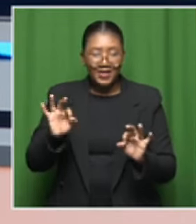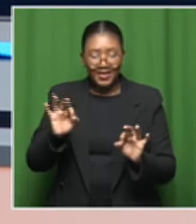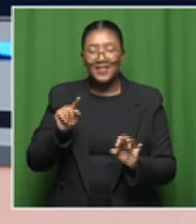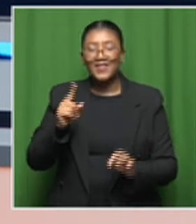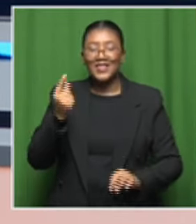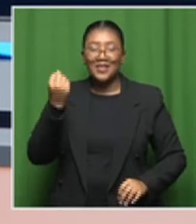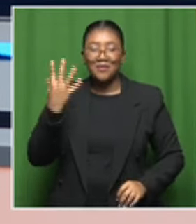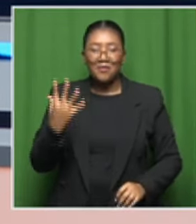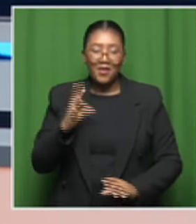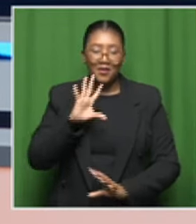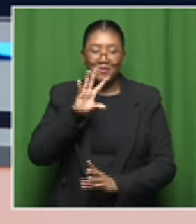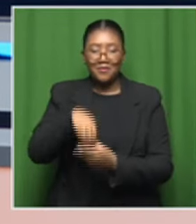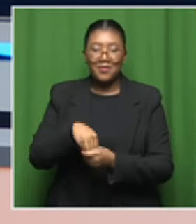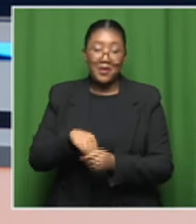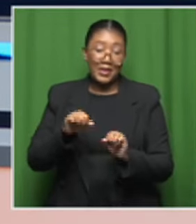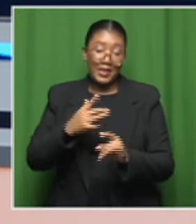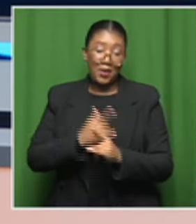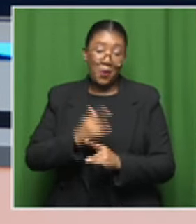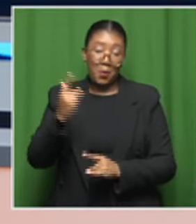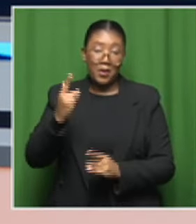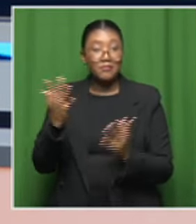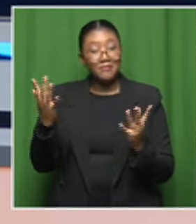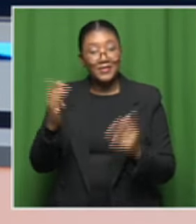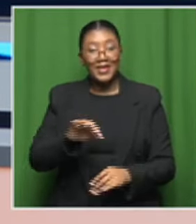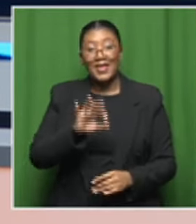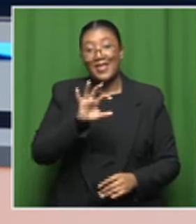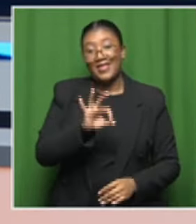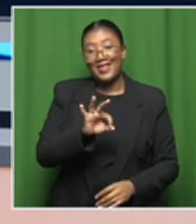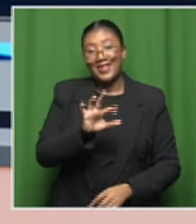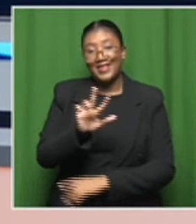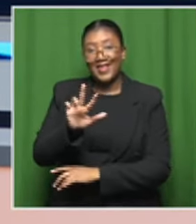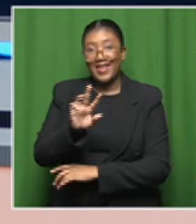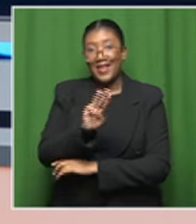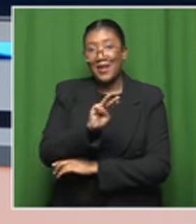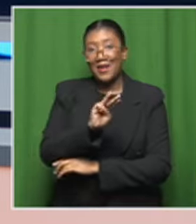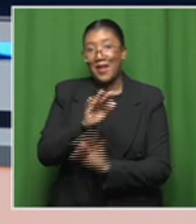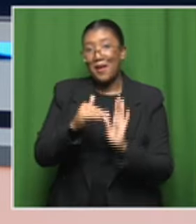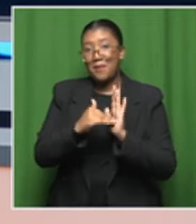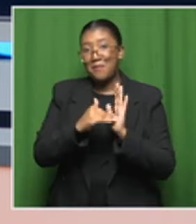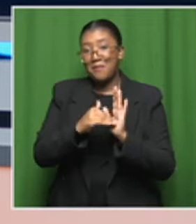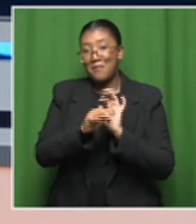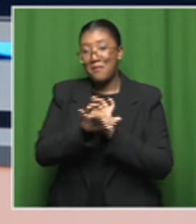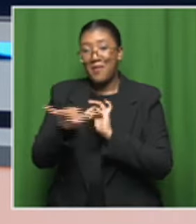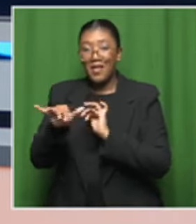Lotto, and you stand a chance, rather, to win your share of 38 million rand.